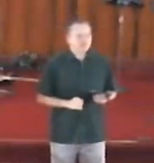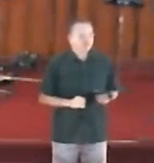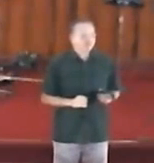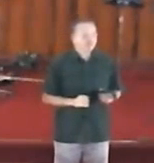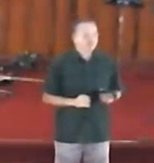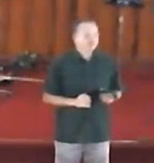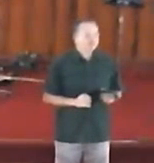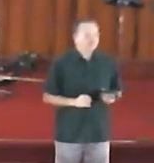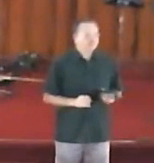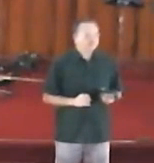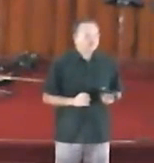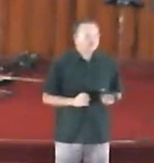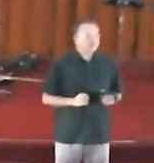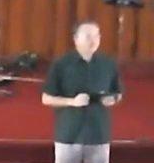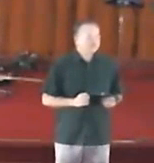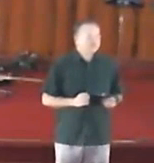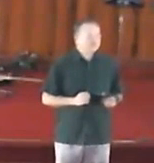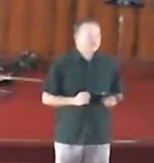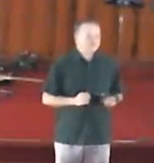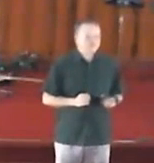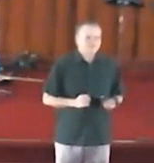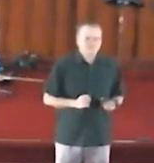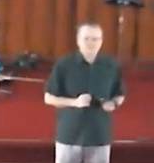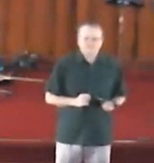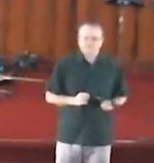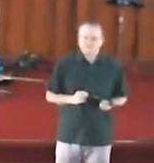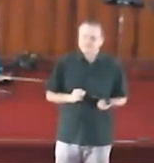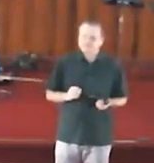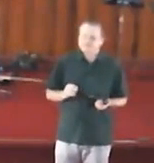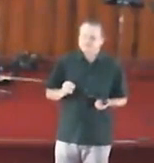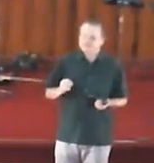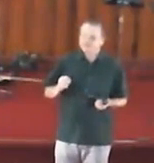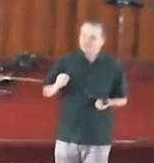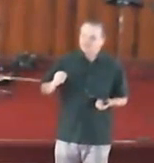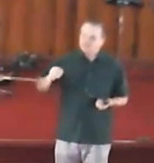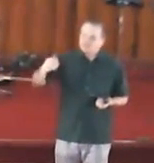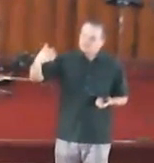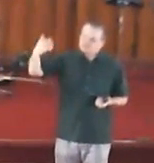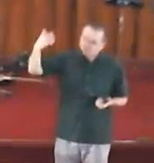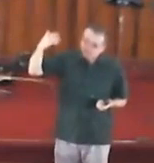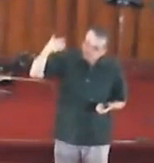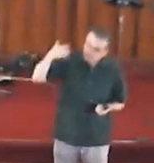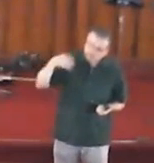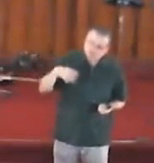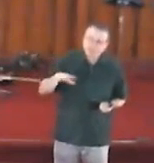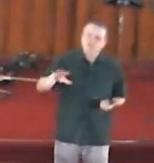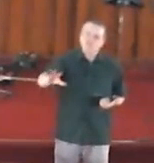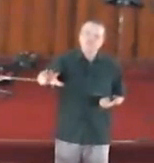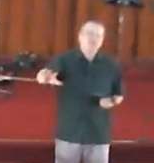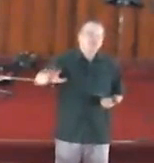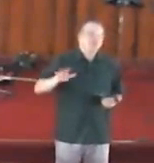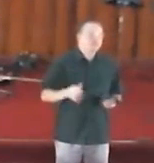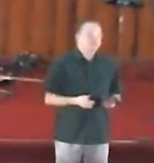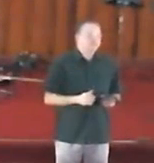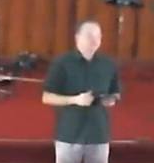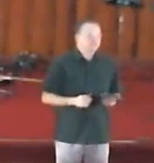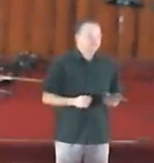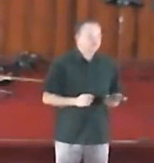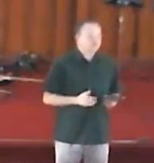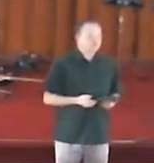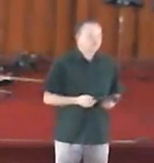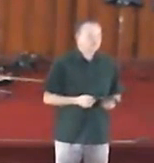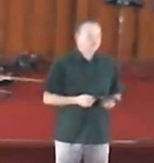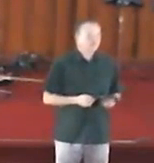in the gospel, we can see that when Jesus would pray for healing, he would place his hands on them. Y ese es un modelo bíblico para